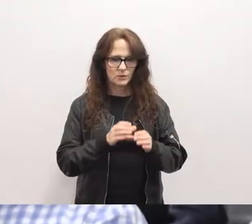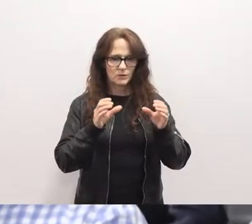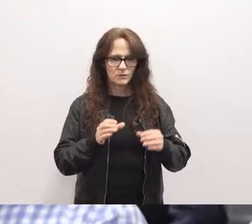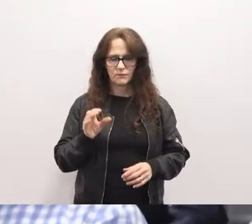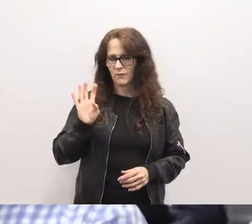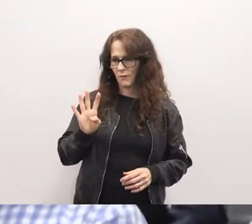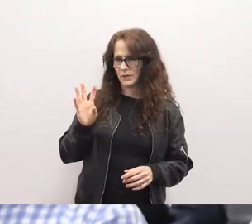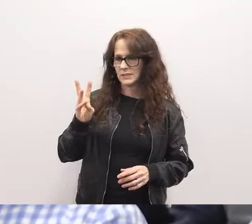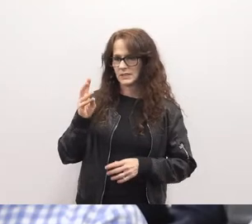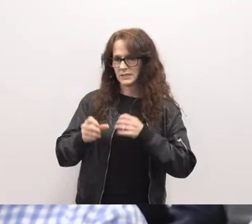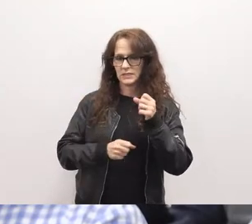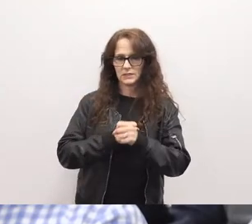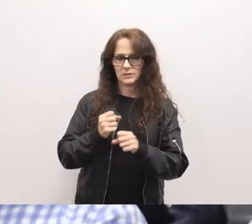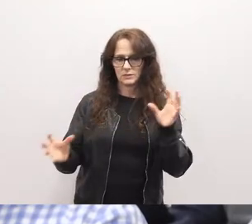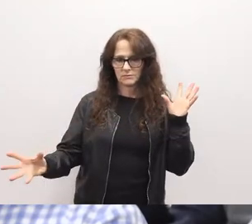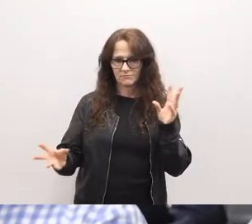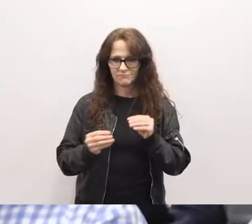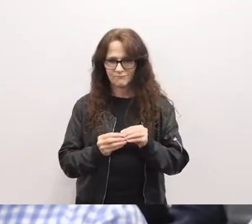years?